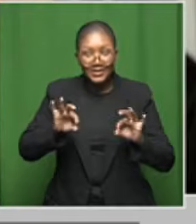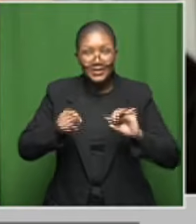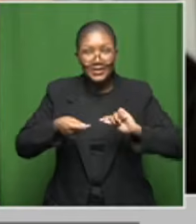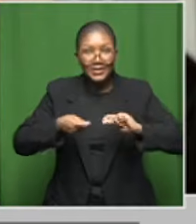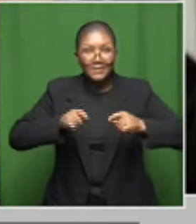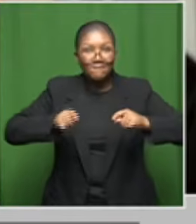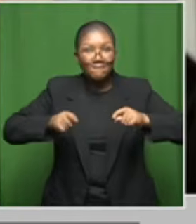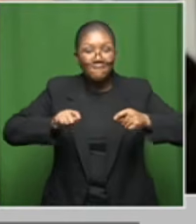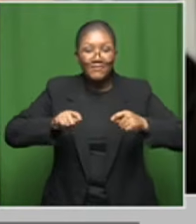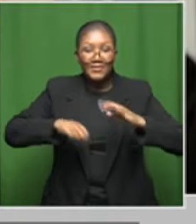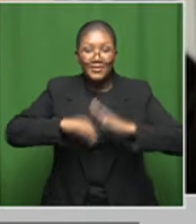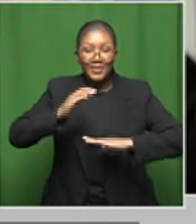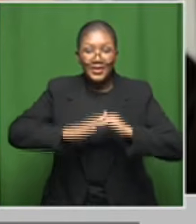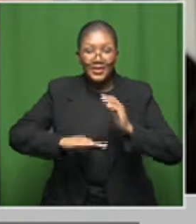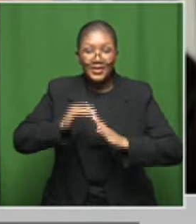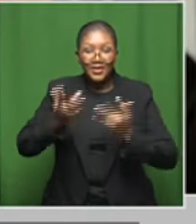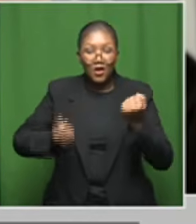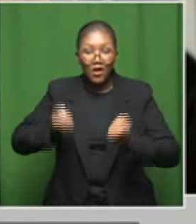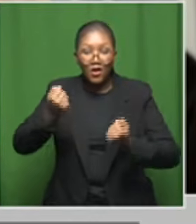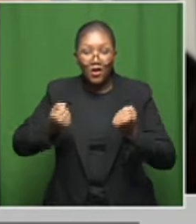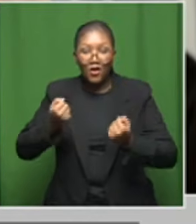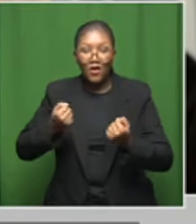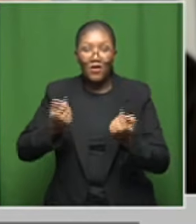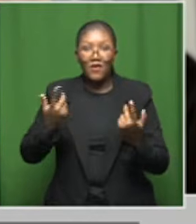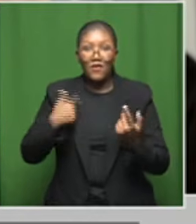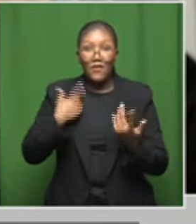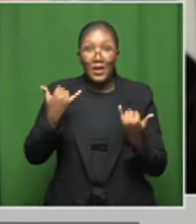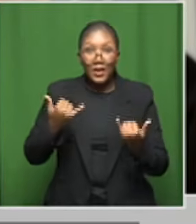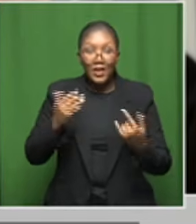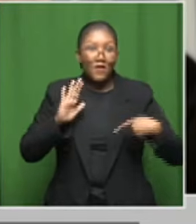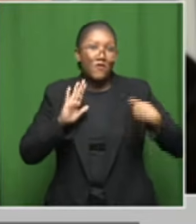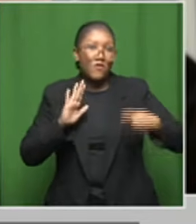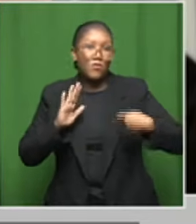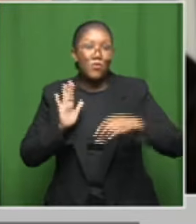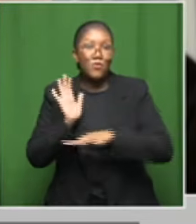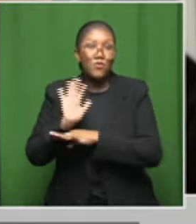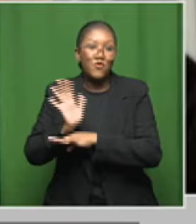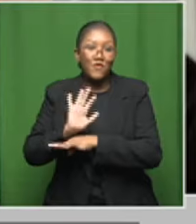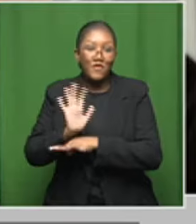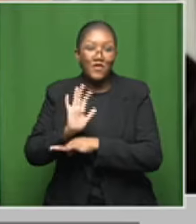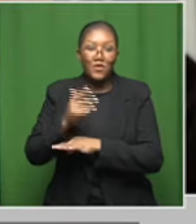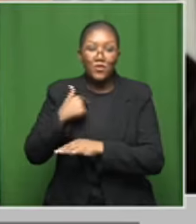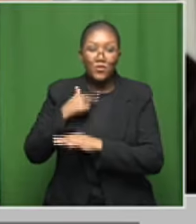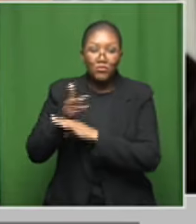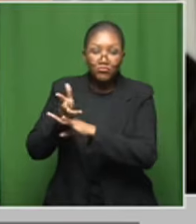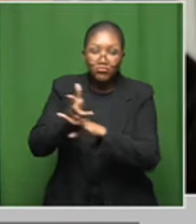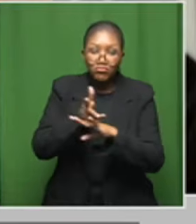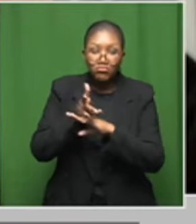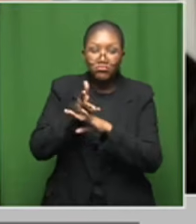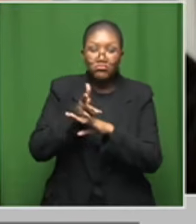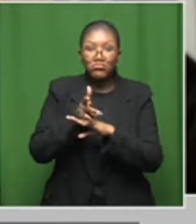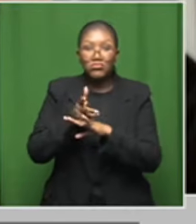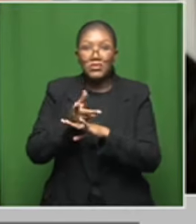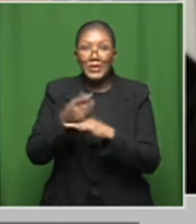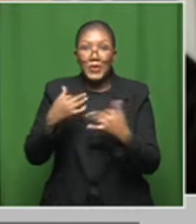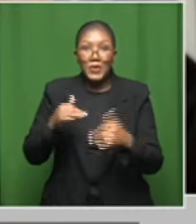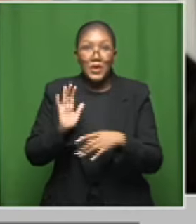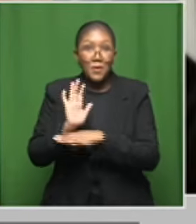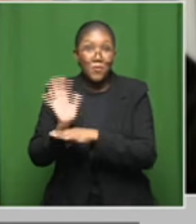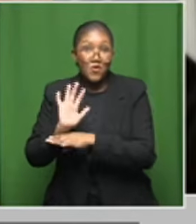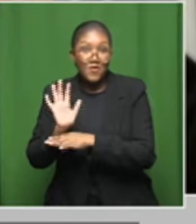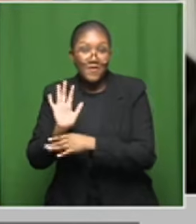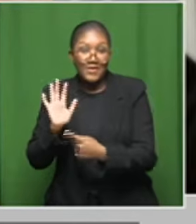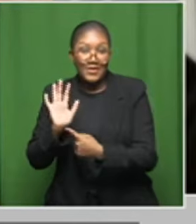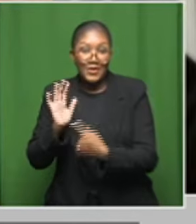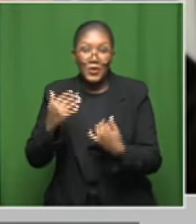community. And so we've made this documentary, which we think is a great capturing of